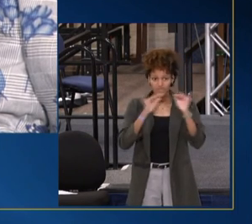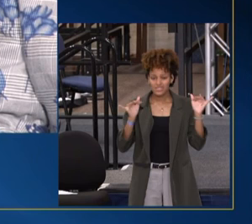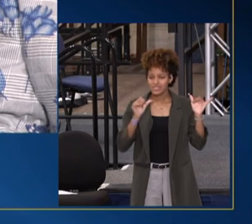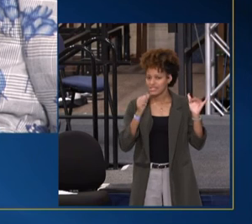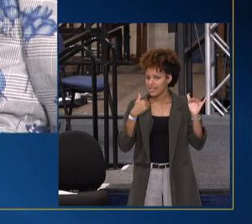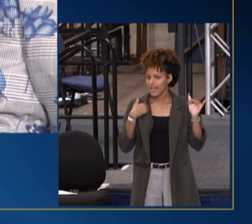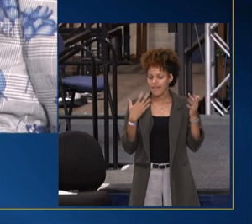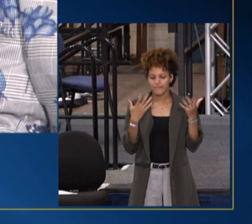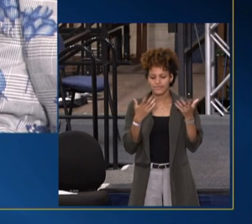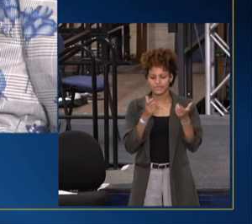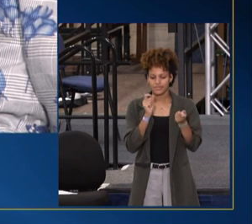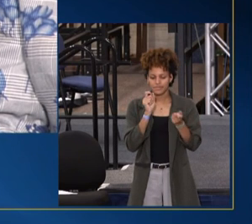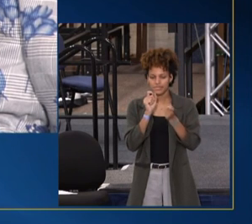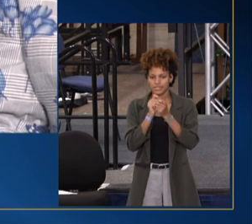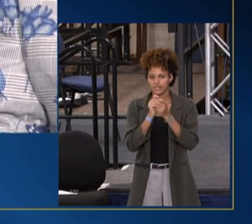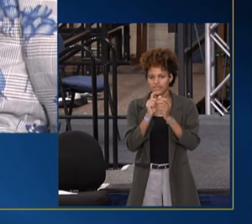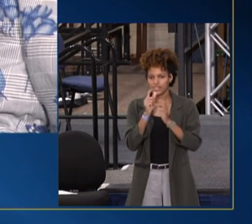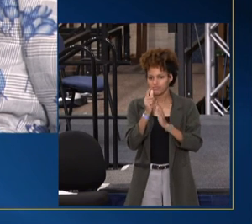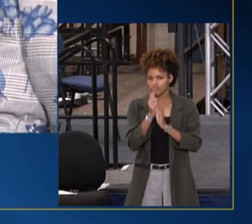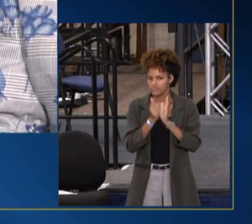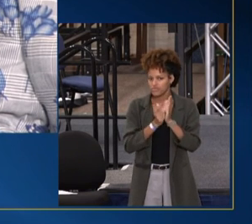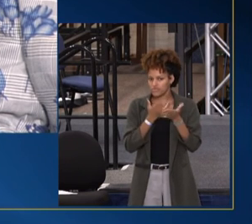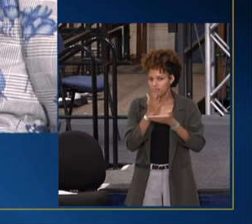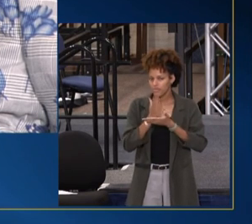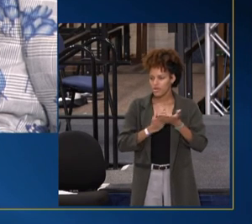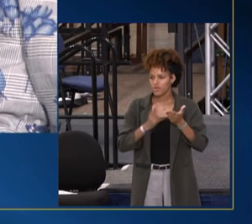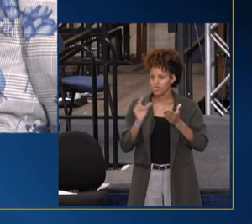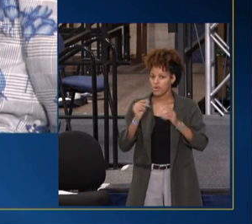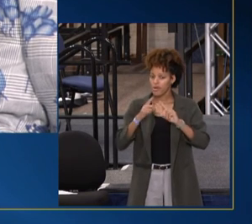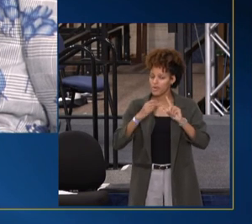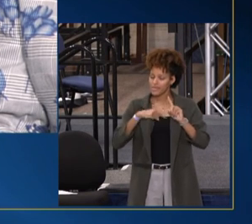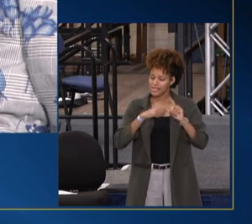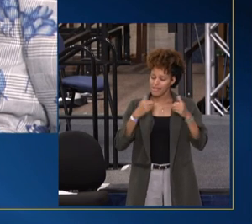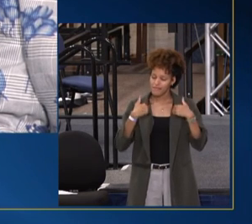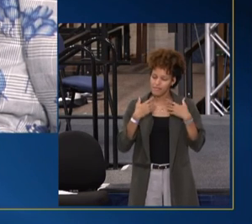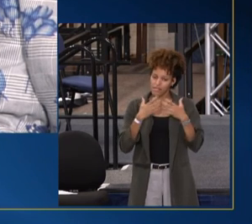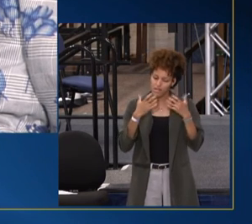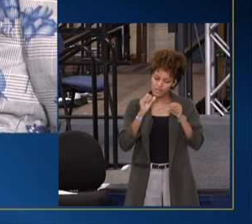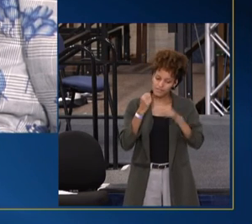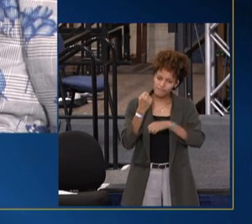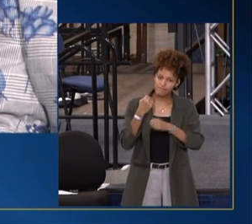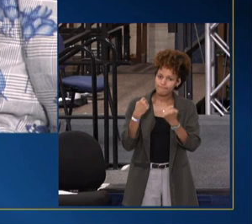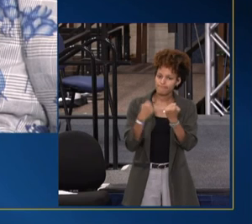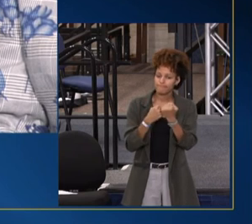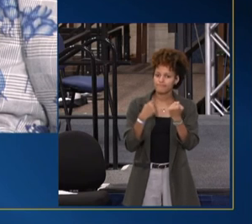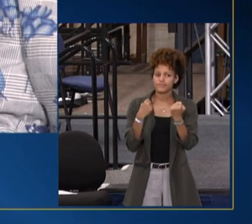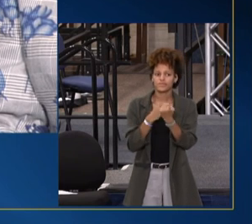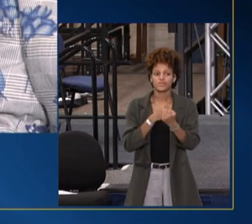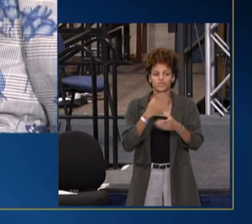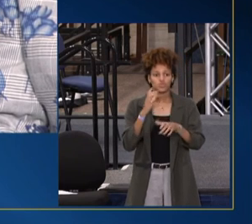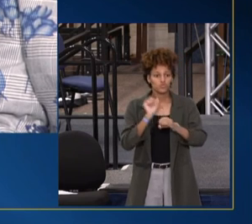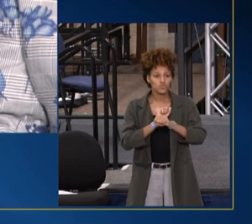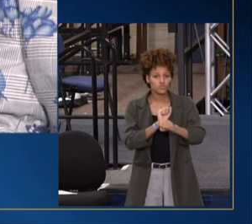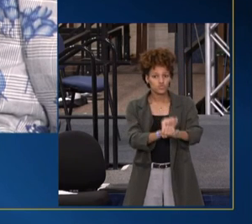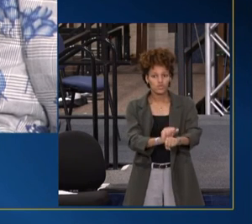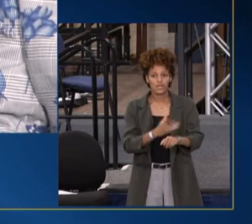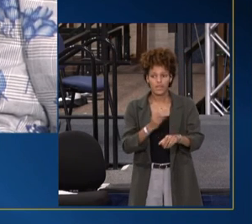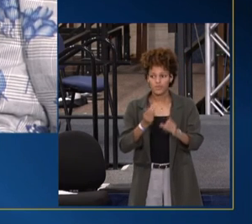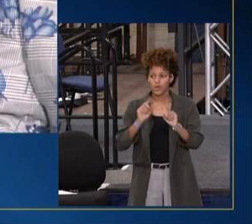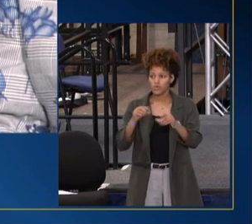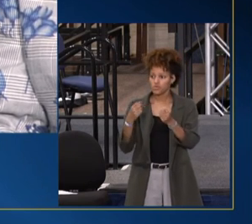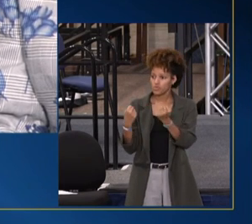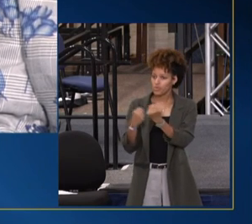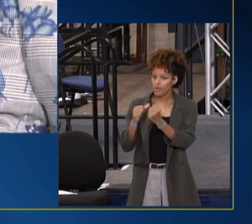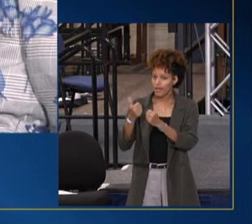legislative component, but we do advocacy work, and so we go and we support other